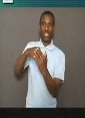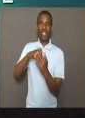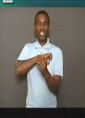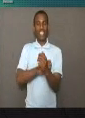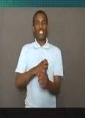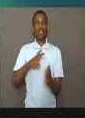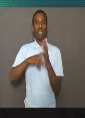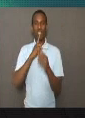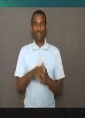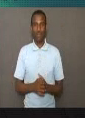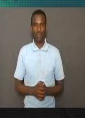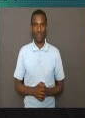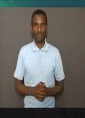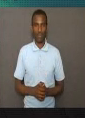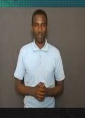energy.